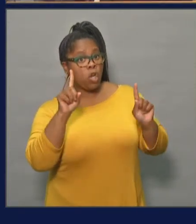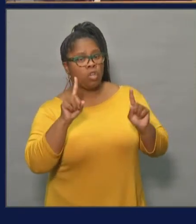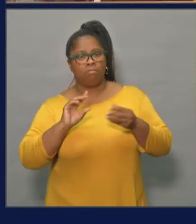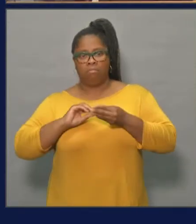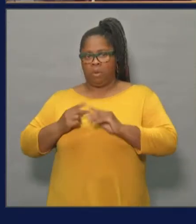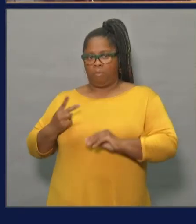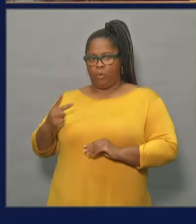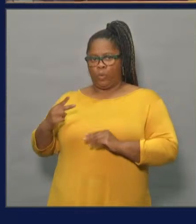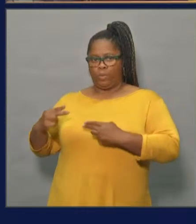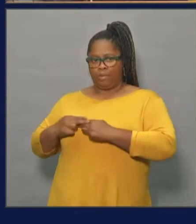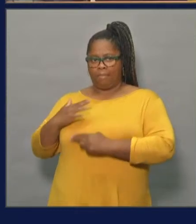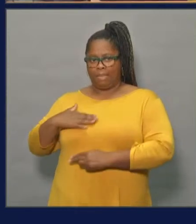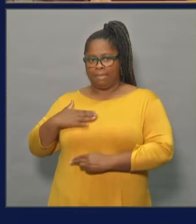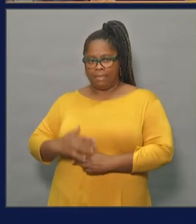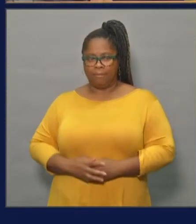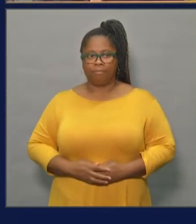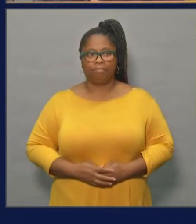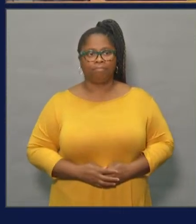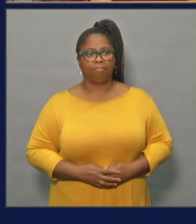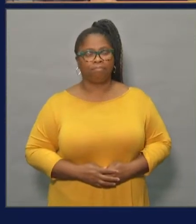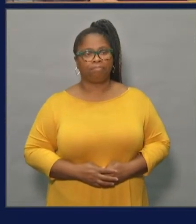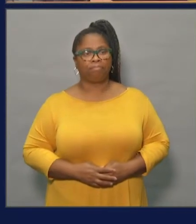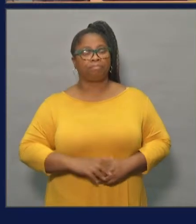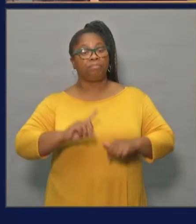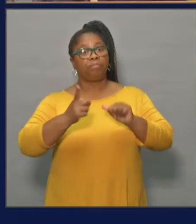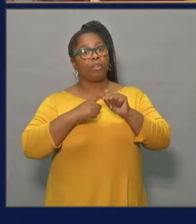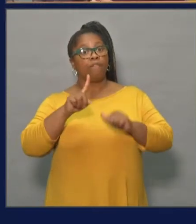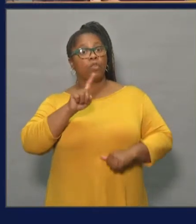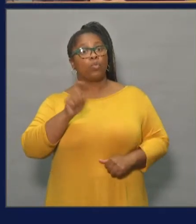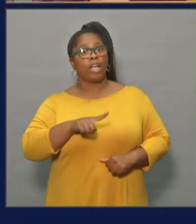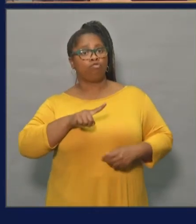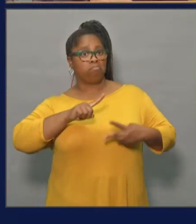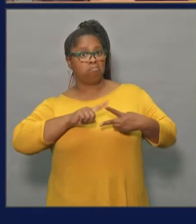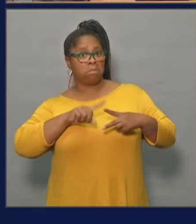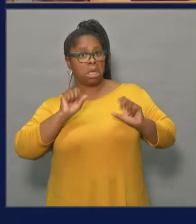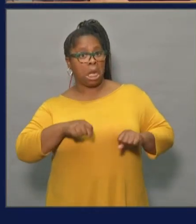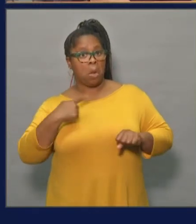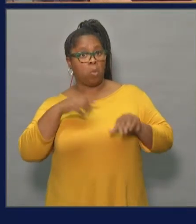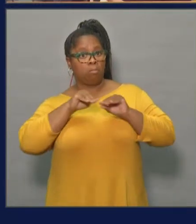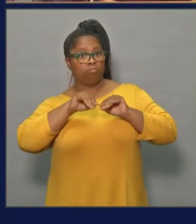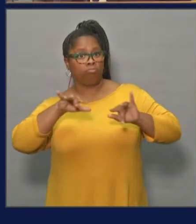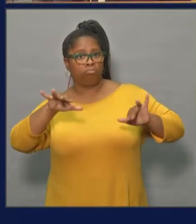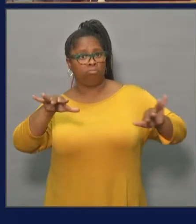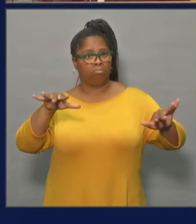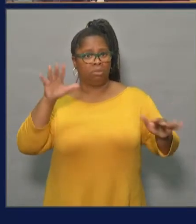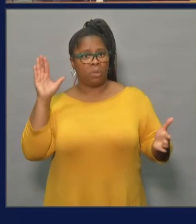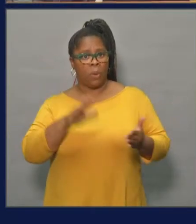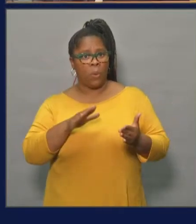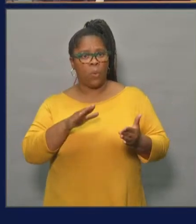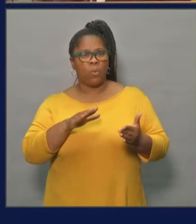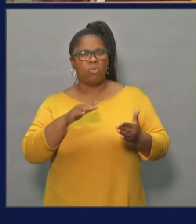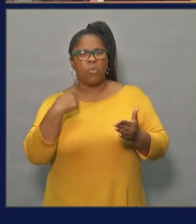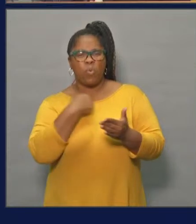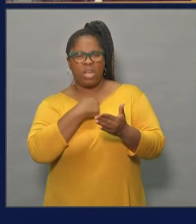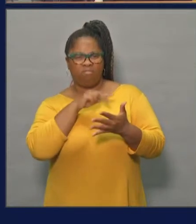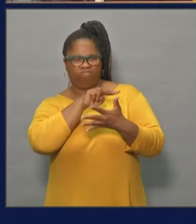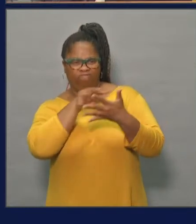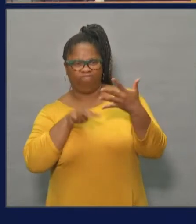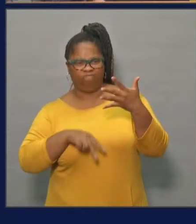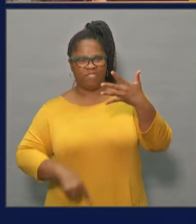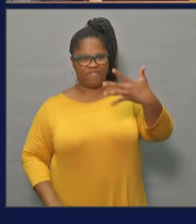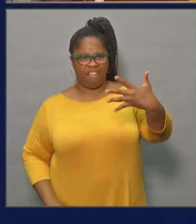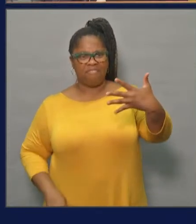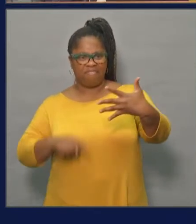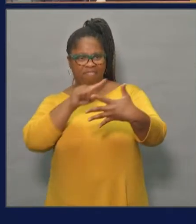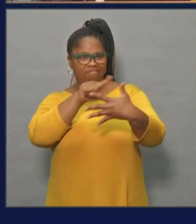2. For the first question about our capability, we have 5 measures that we're watching closely. First,